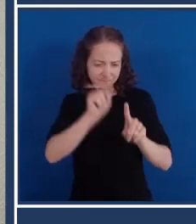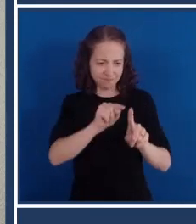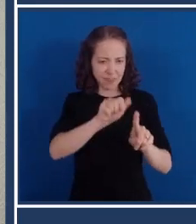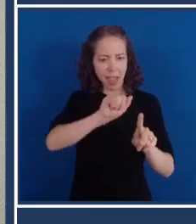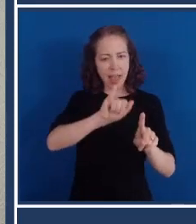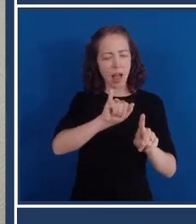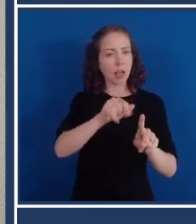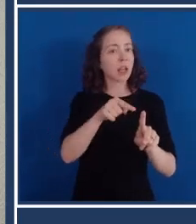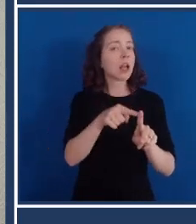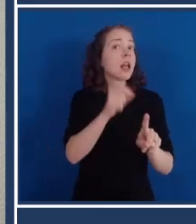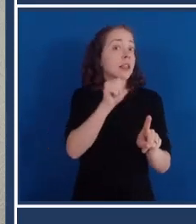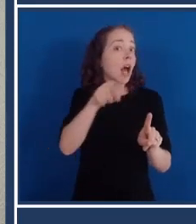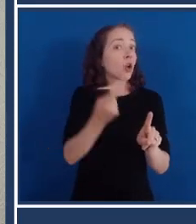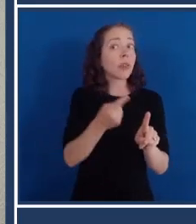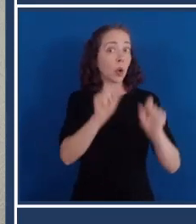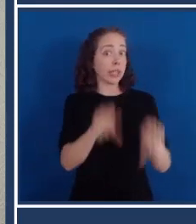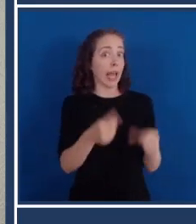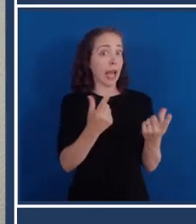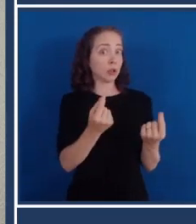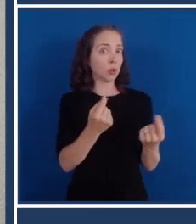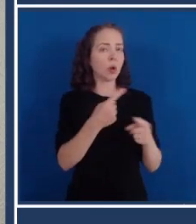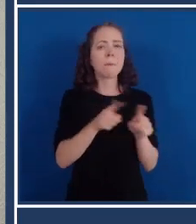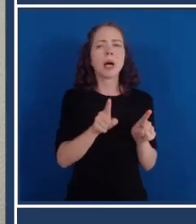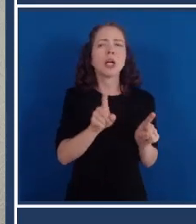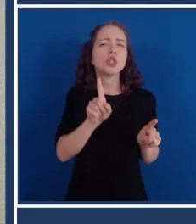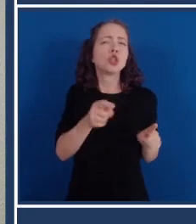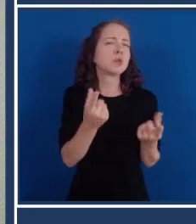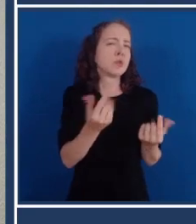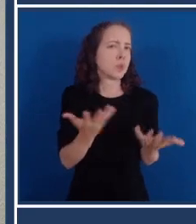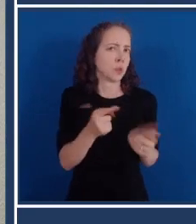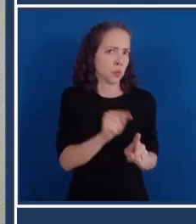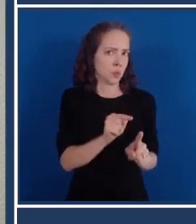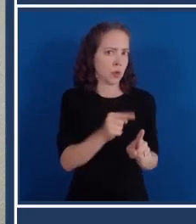We really need to look at the future with a critical eye.